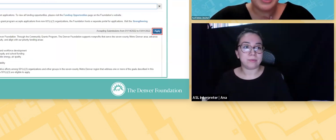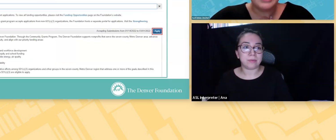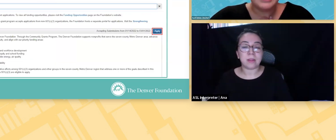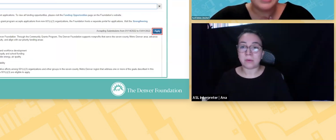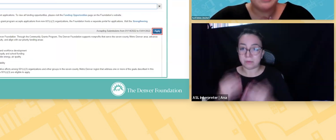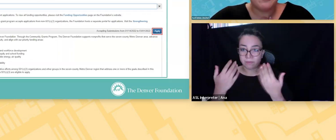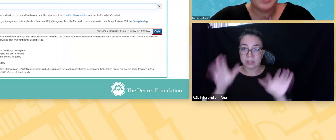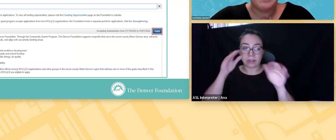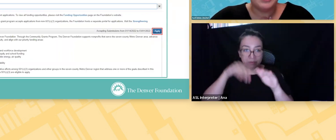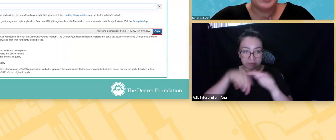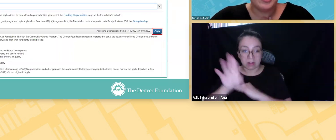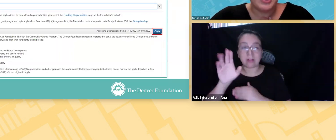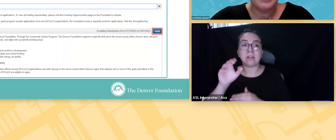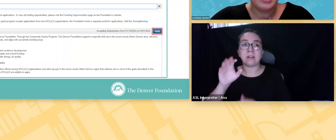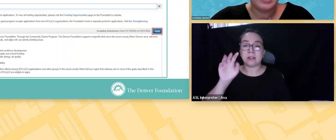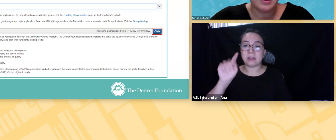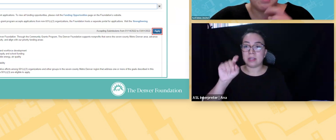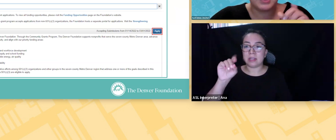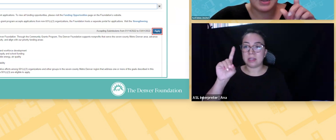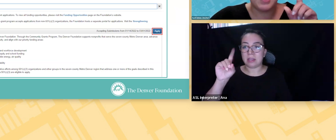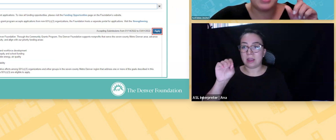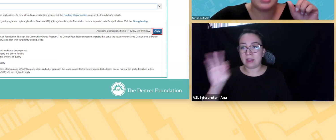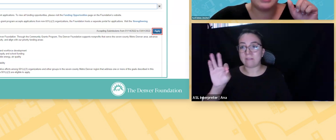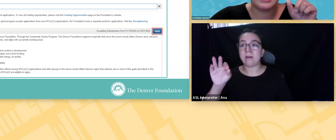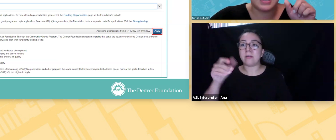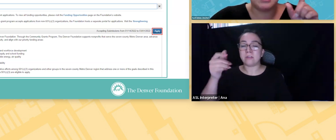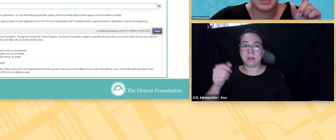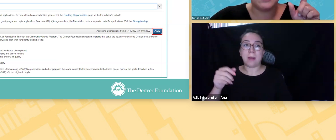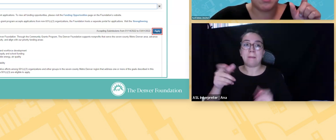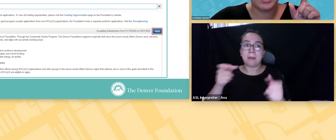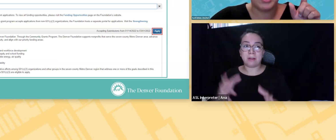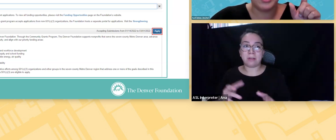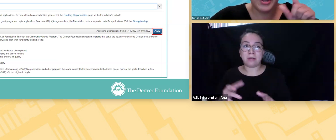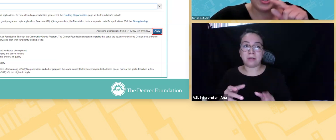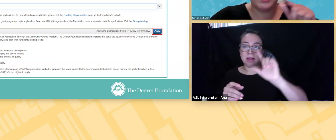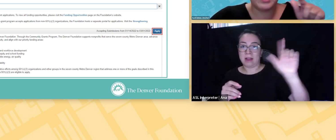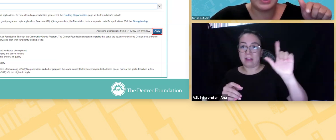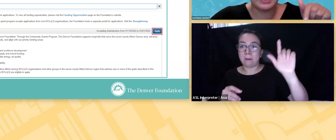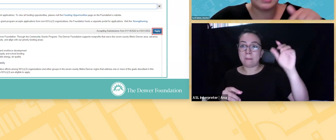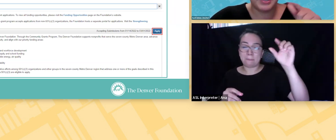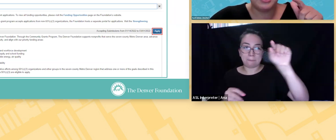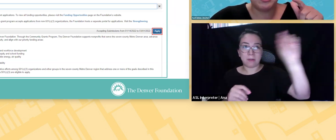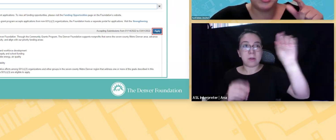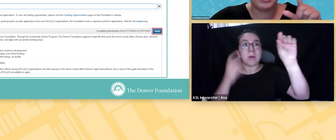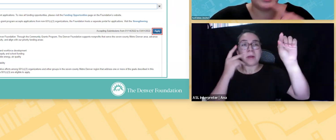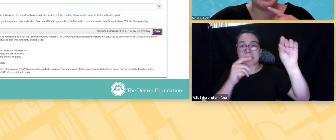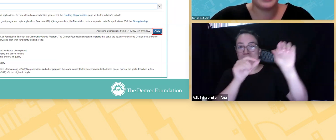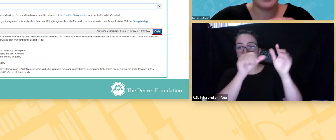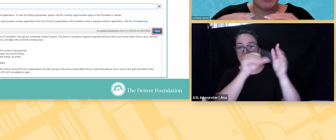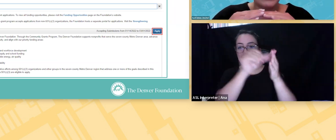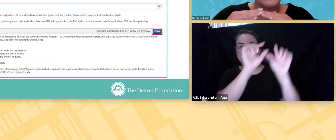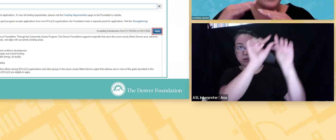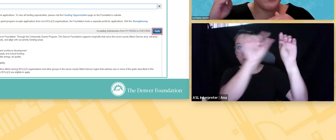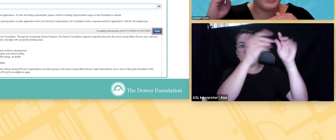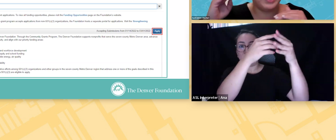Once you log in to TDF Grant Manager and you click that Apply button in the top left corner, you will see this page, which will